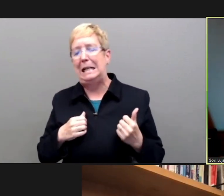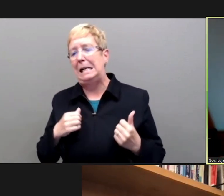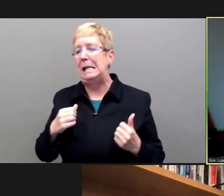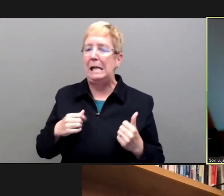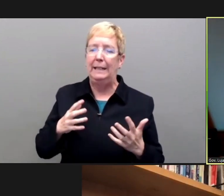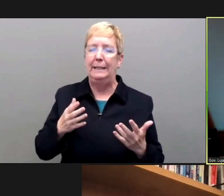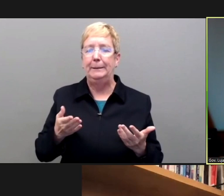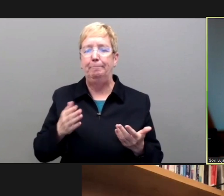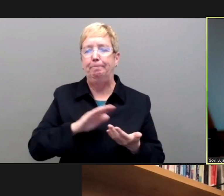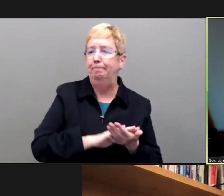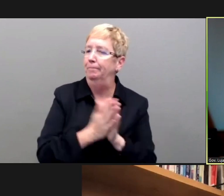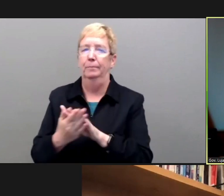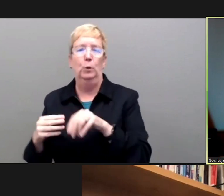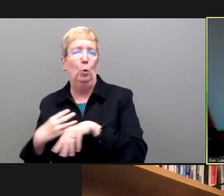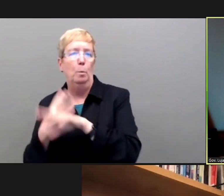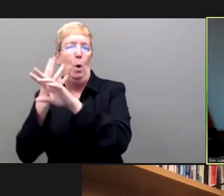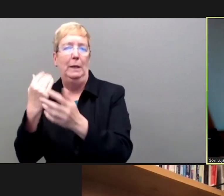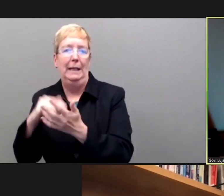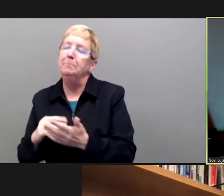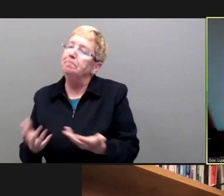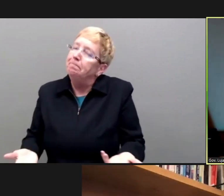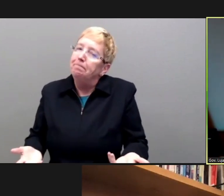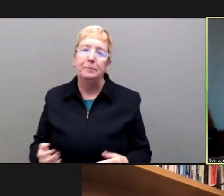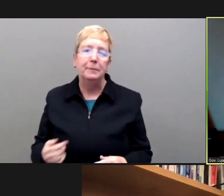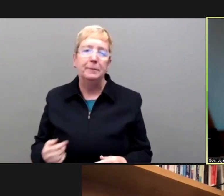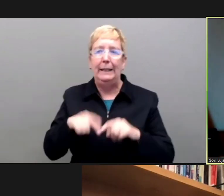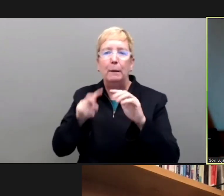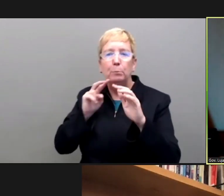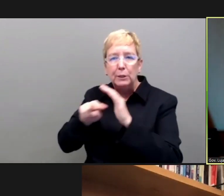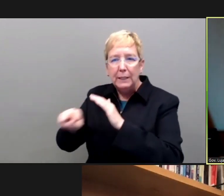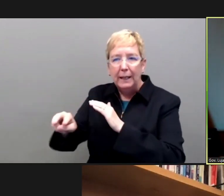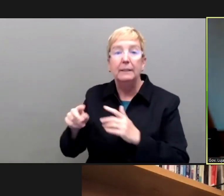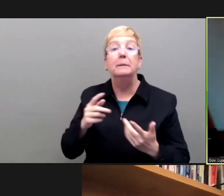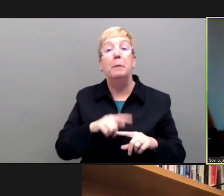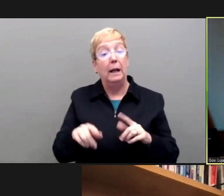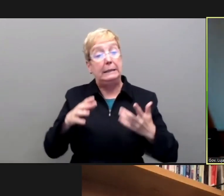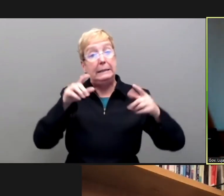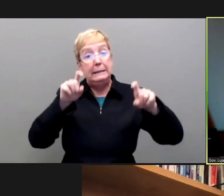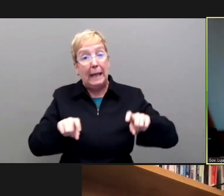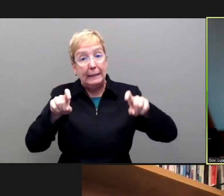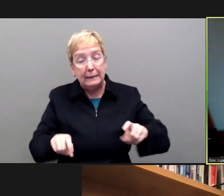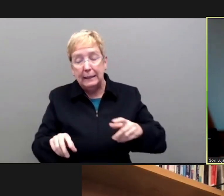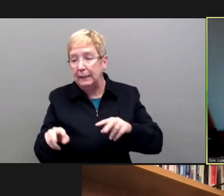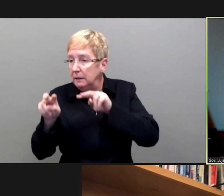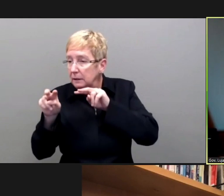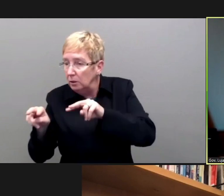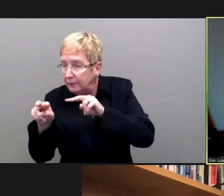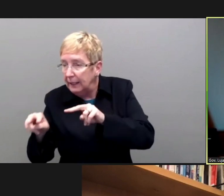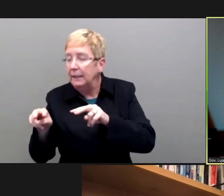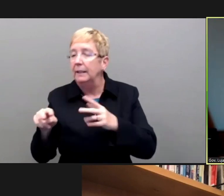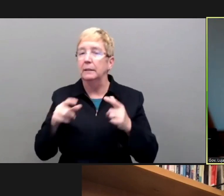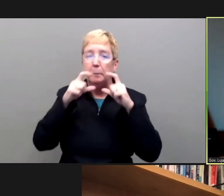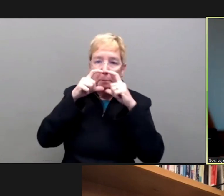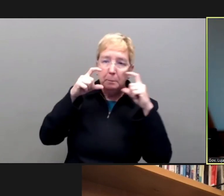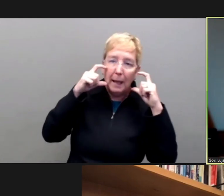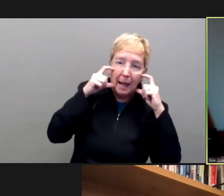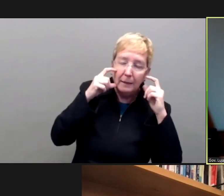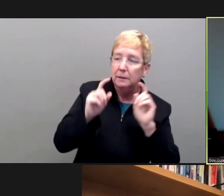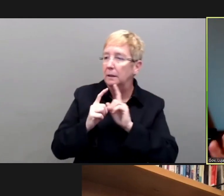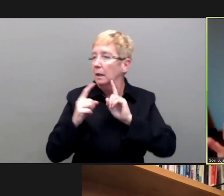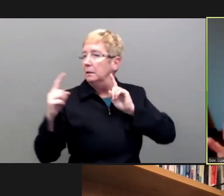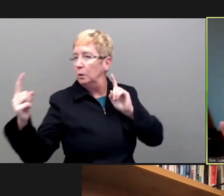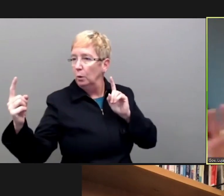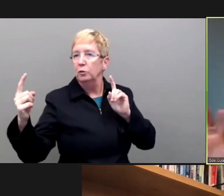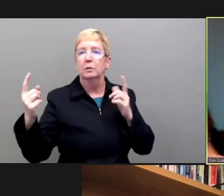make those decisions. Testing, surveillance, mask wearing, social distancing,